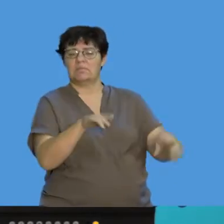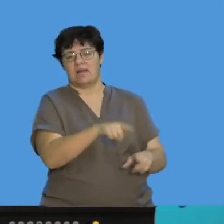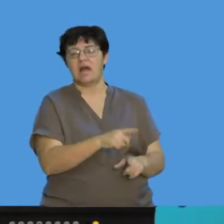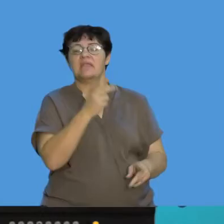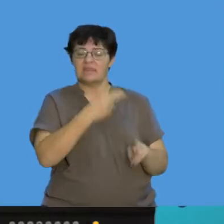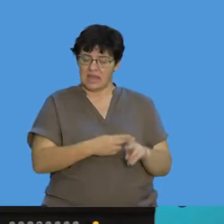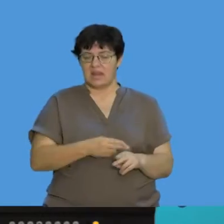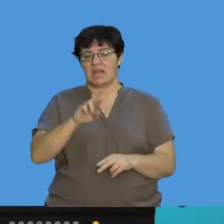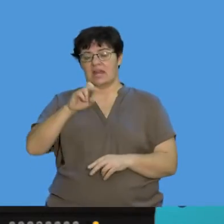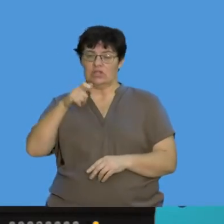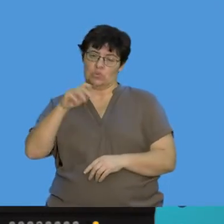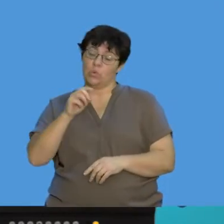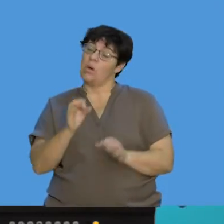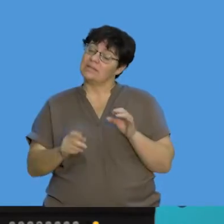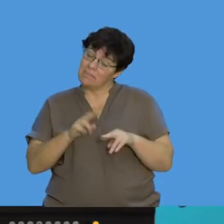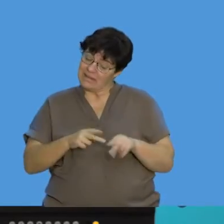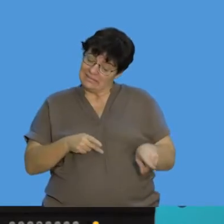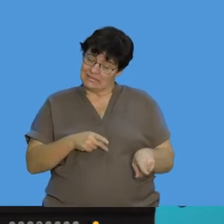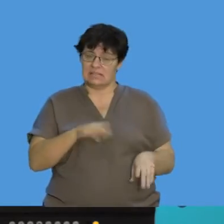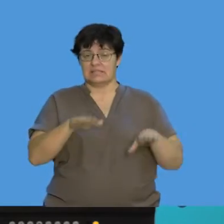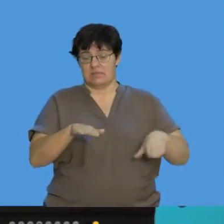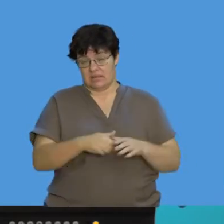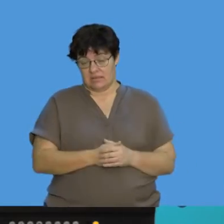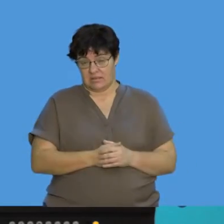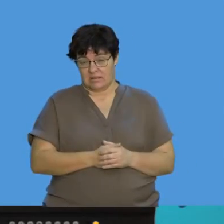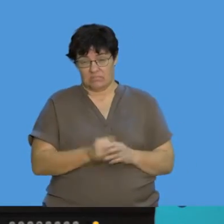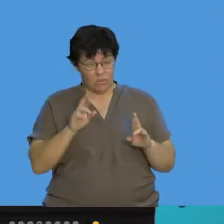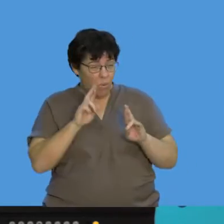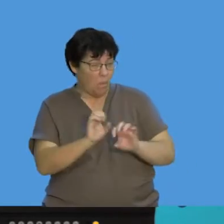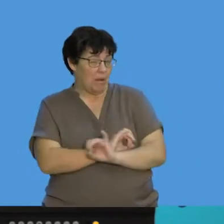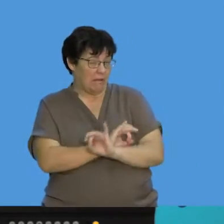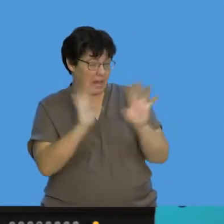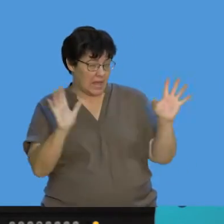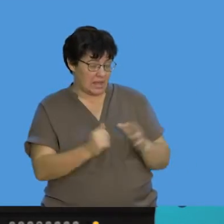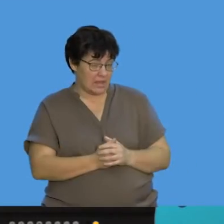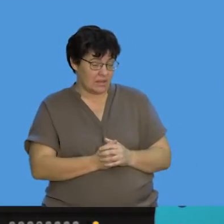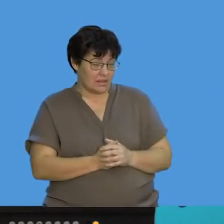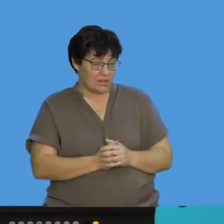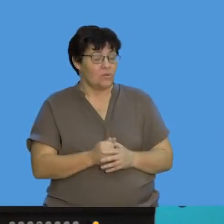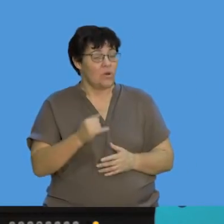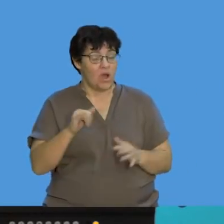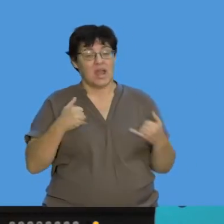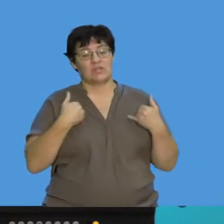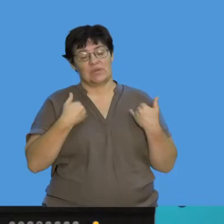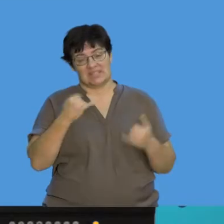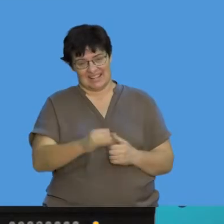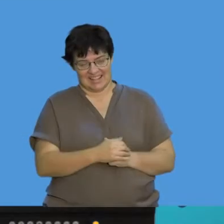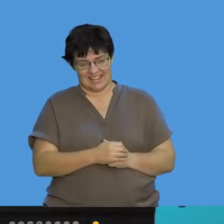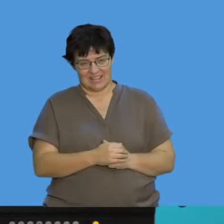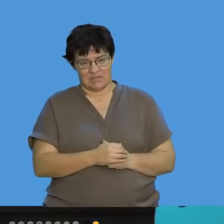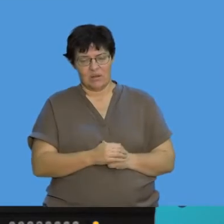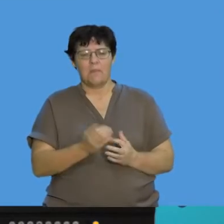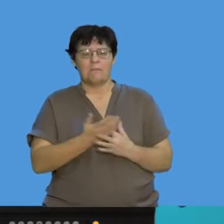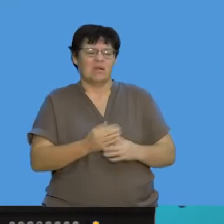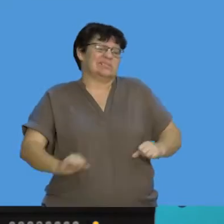use the ratio if they are similar. I hope that is a bit clear for now and you are still enjoying this. Just take a